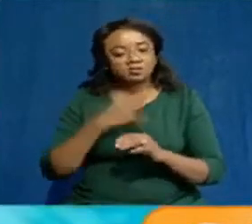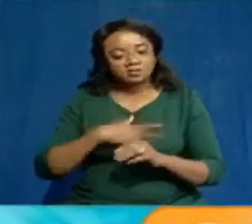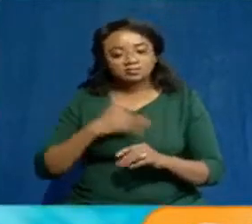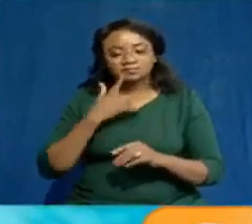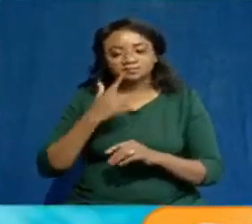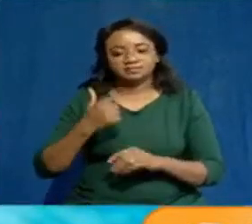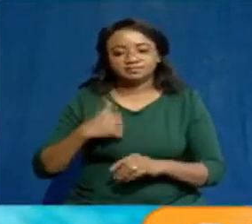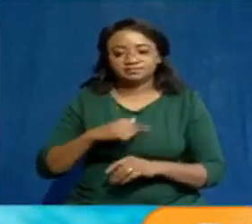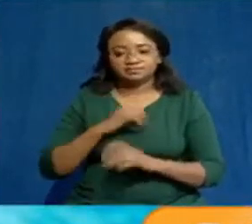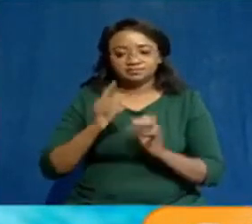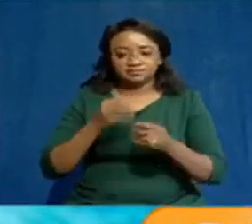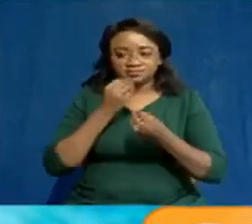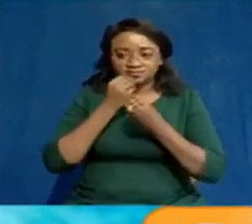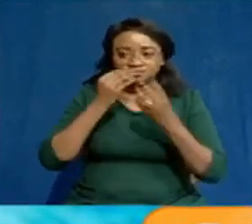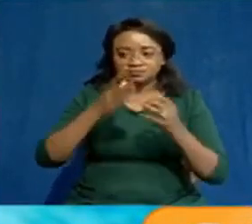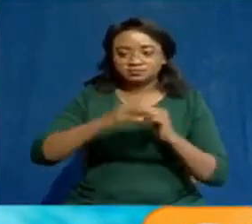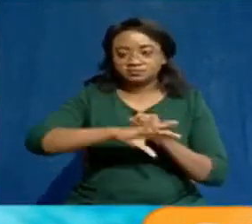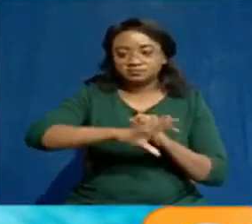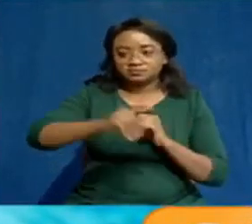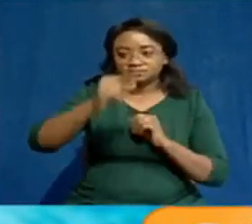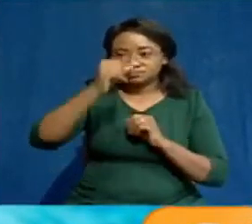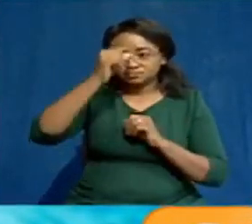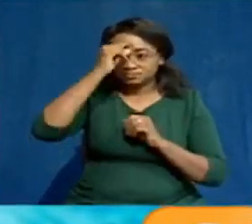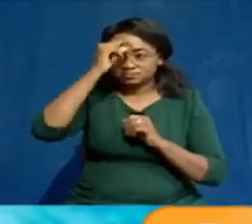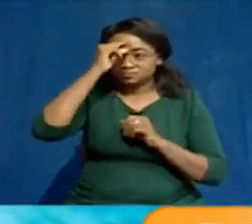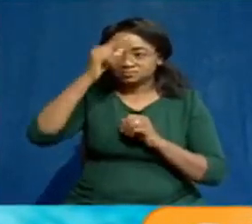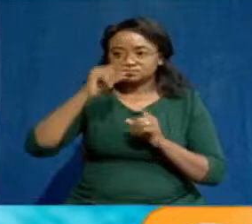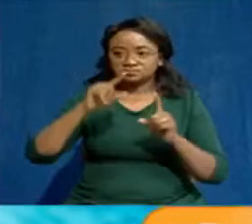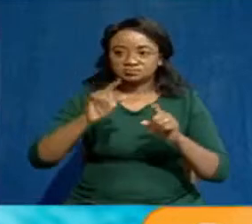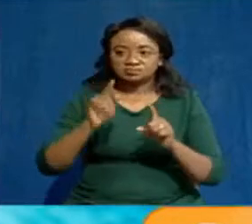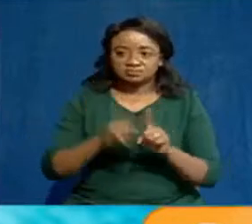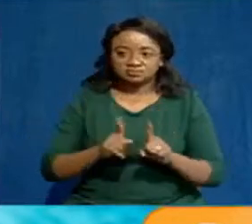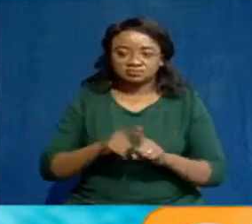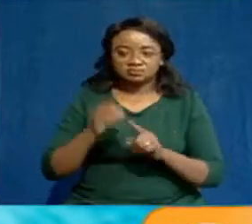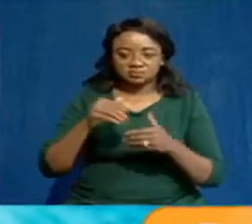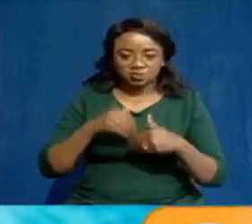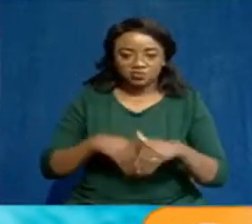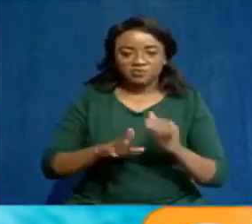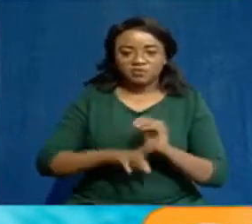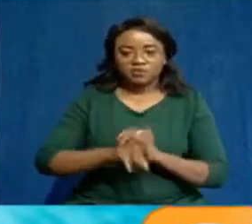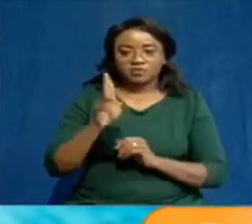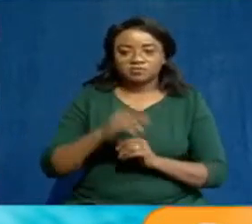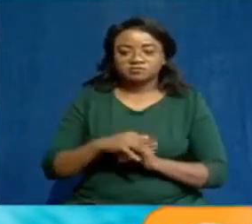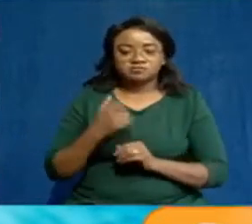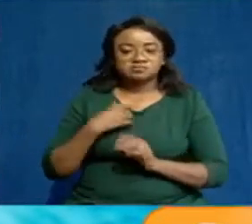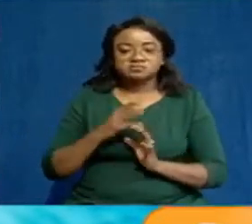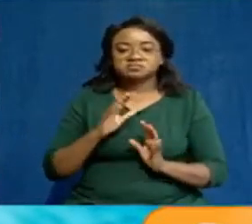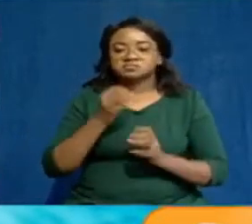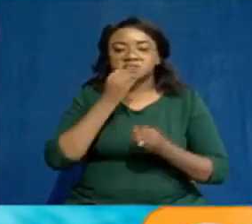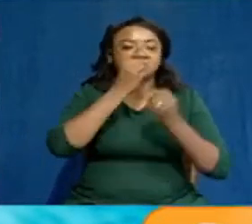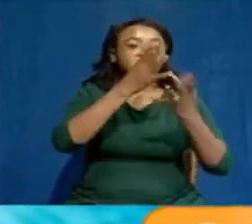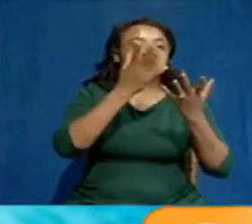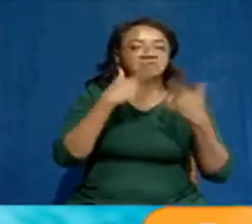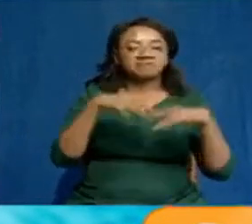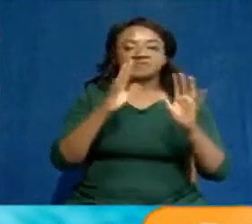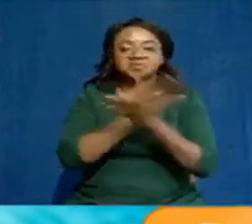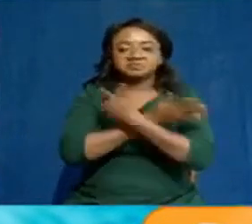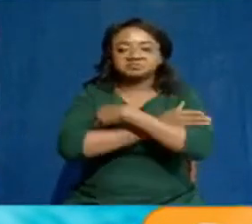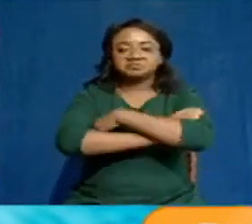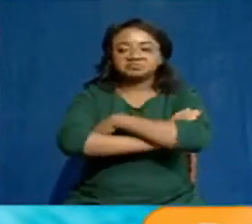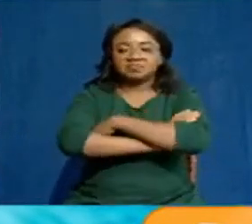that we alert the county government and we will follow up to make sure that action is taken. Do not live within